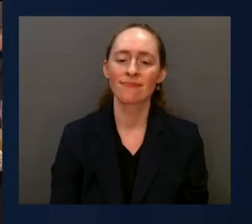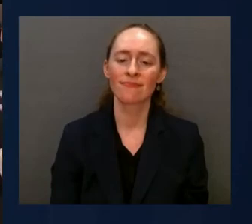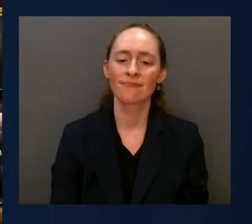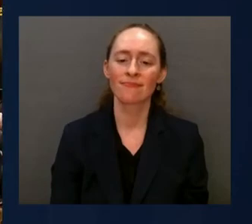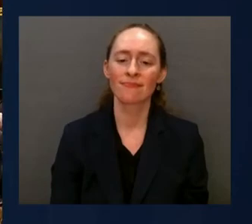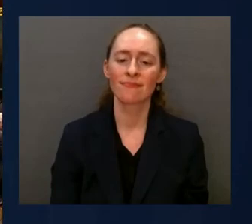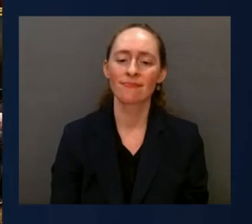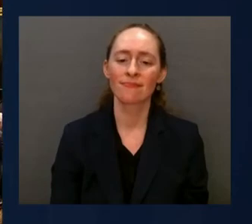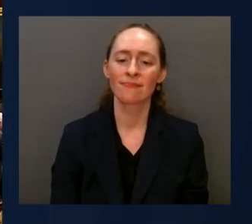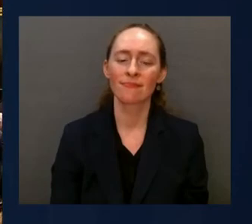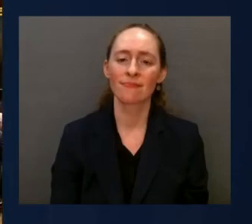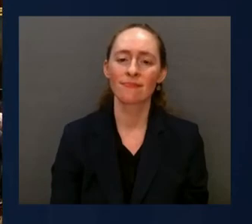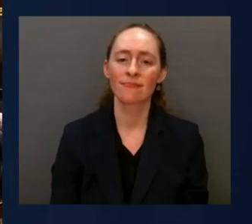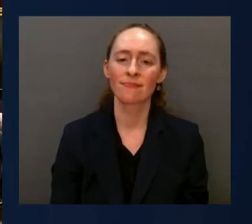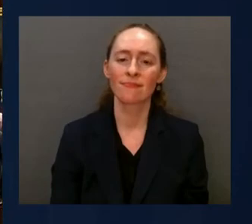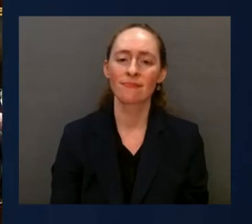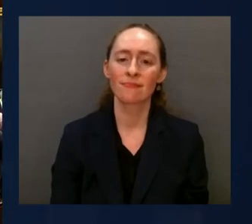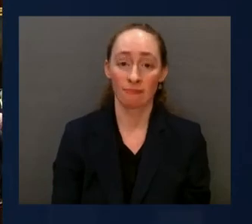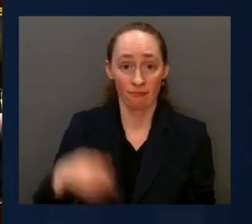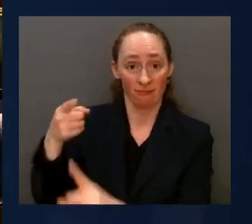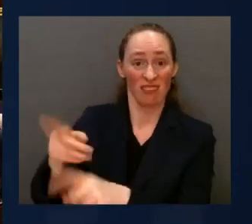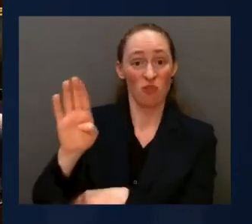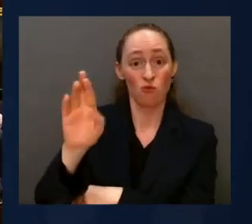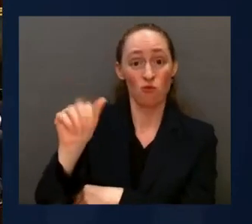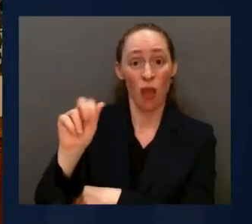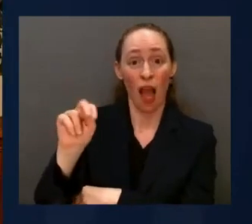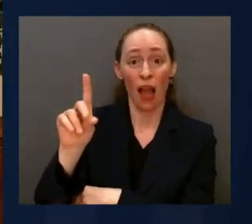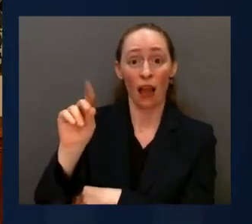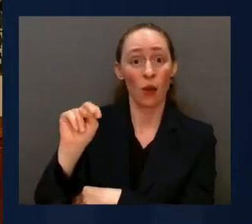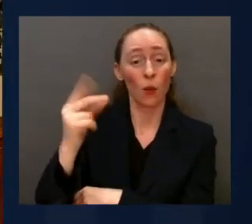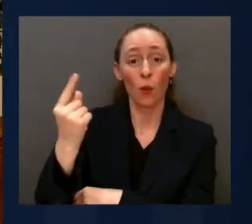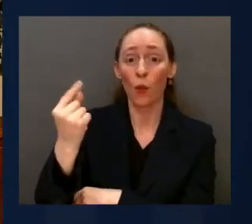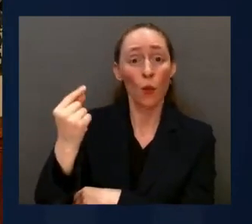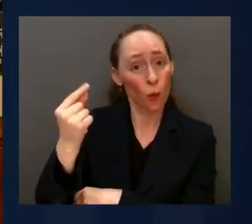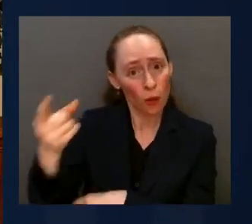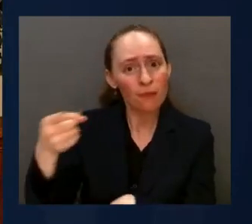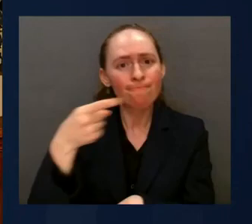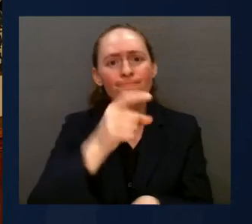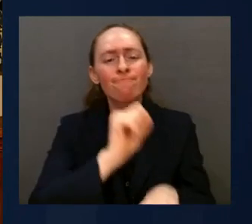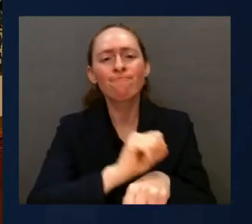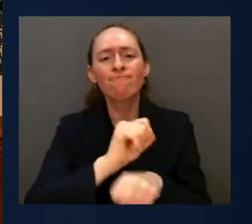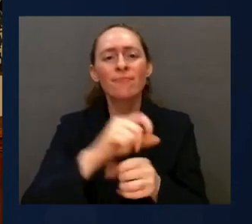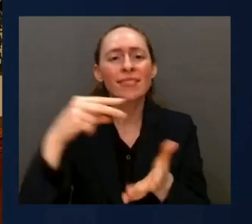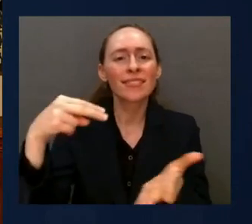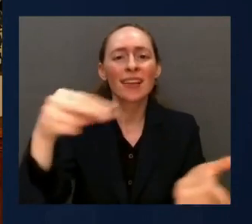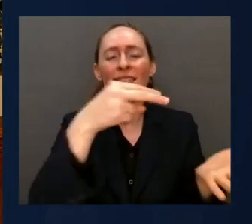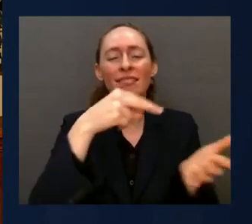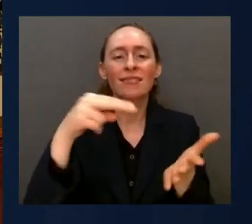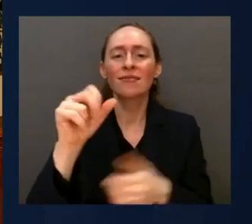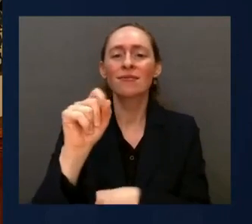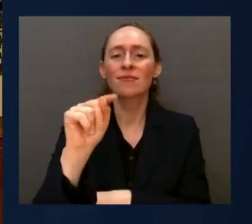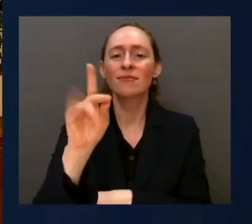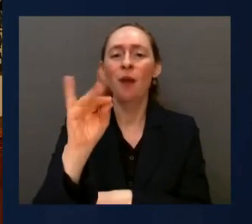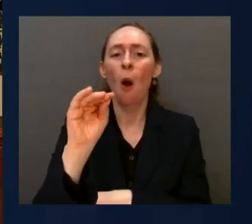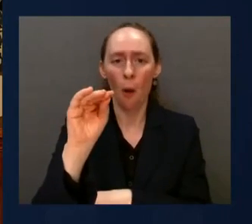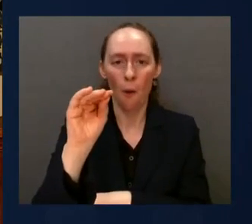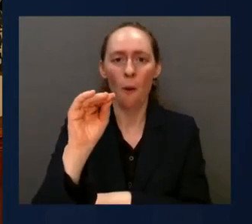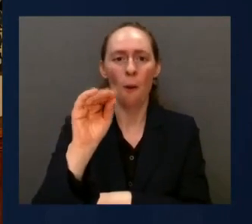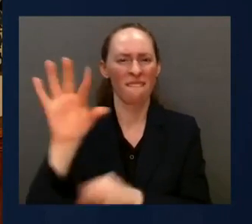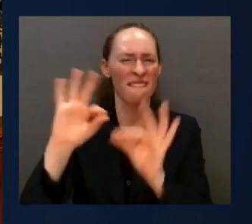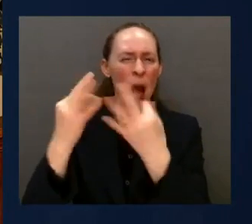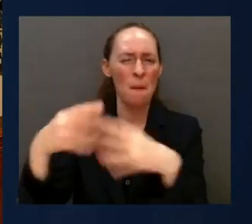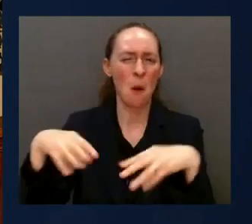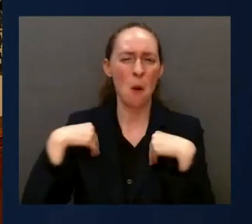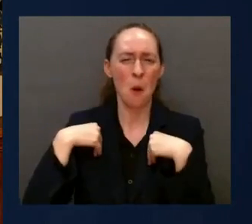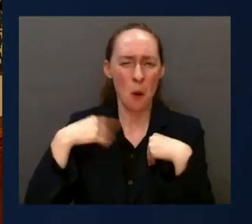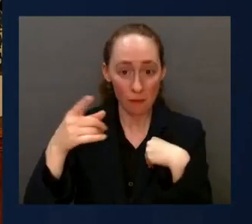Brandon now works at a dance studio started by his grandparents. And 2 weeks ago, during the Lunar New Year